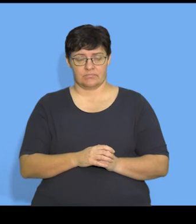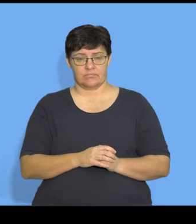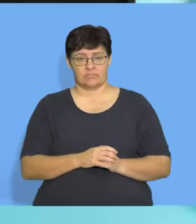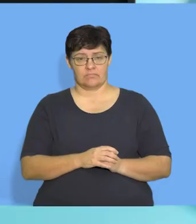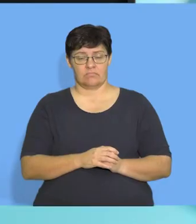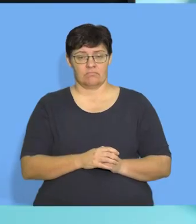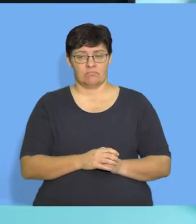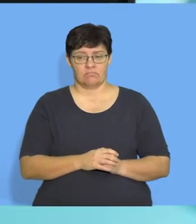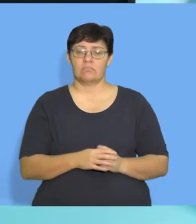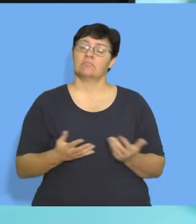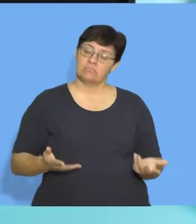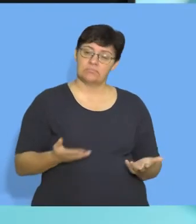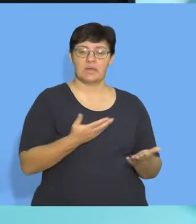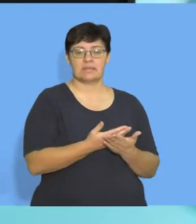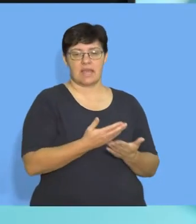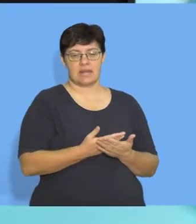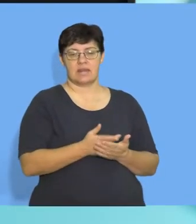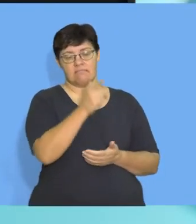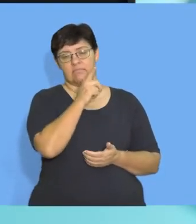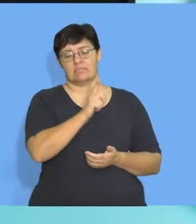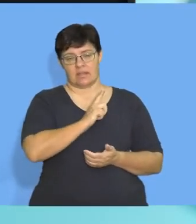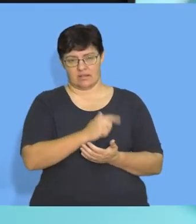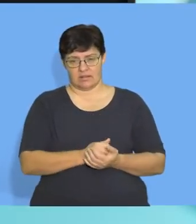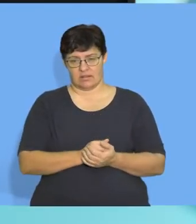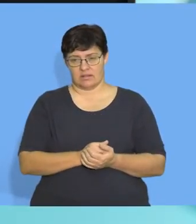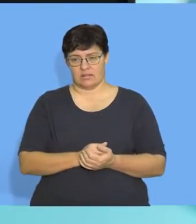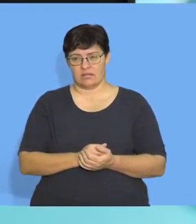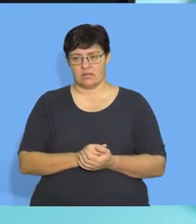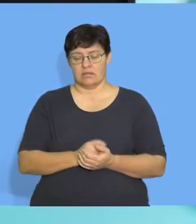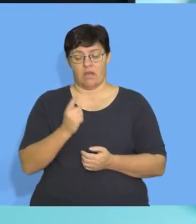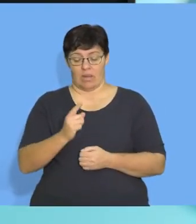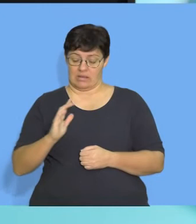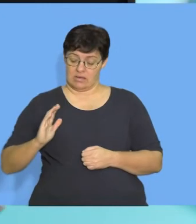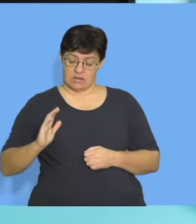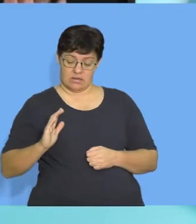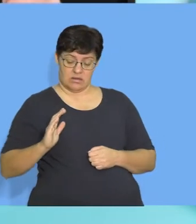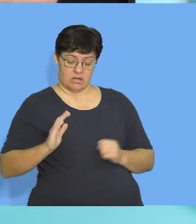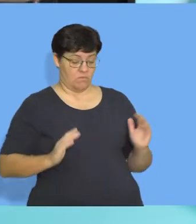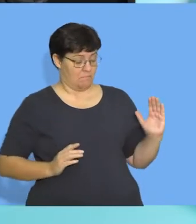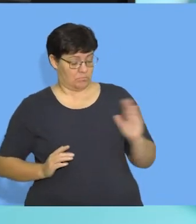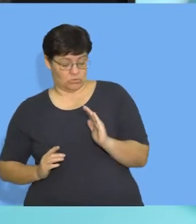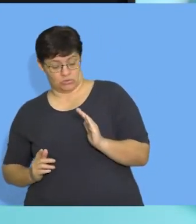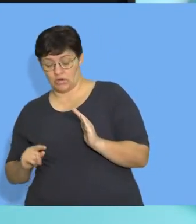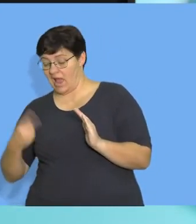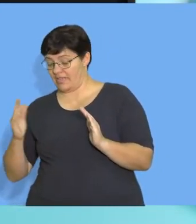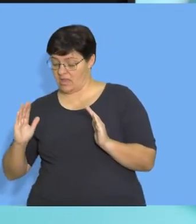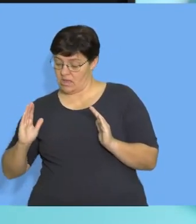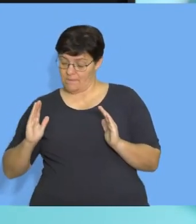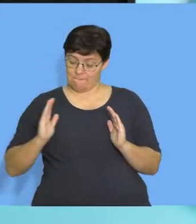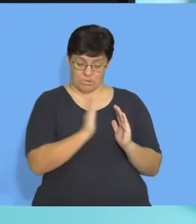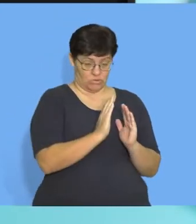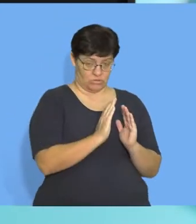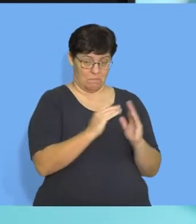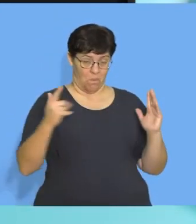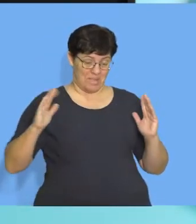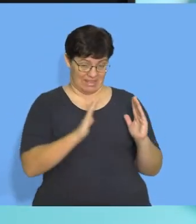instinctively, you can all tell me that if one girl pushes to the right and the other one pushes with a bigger force